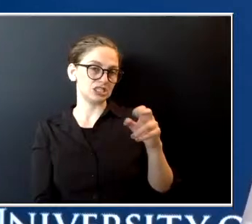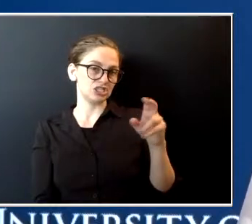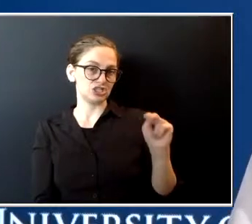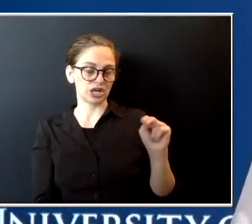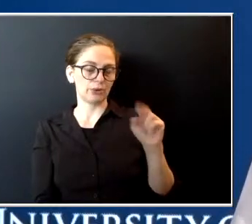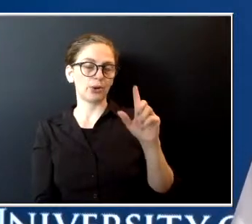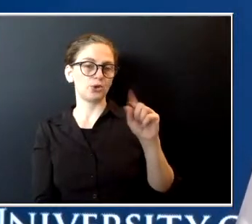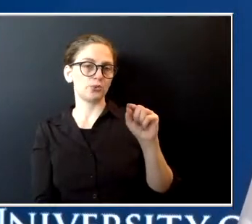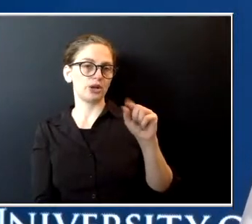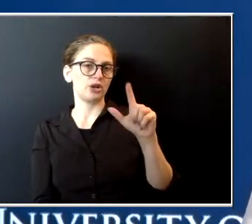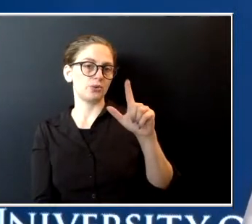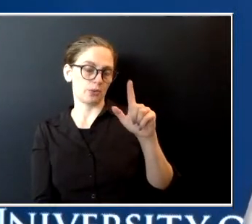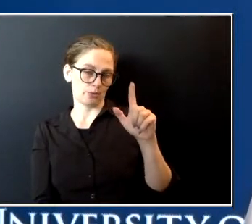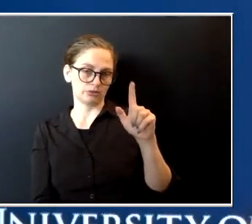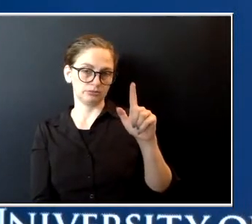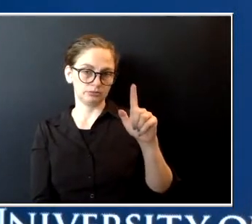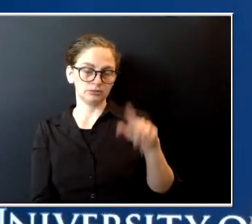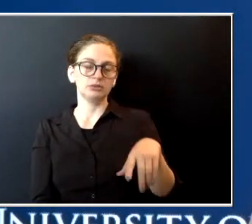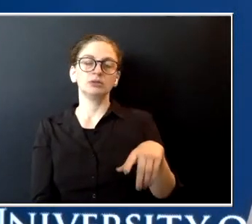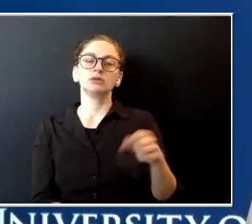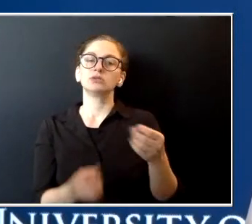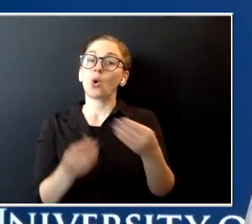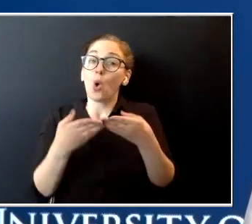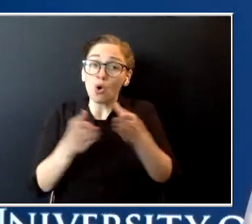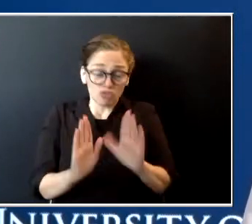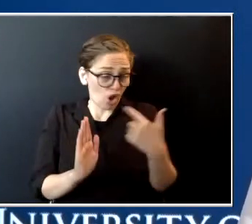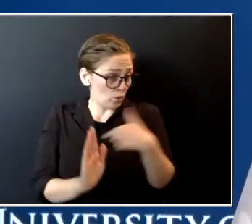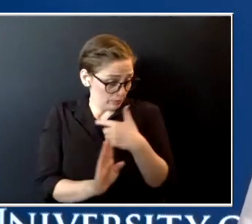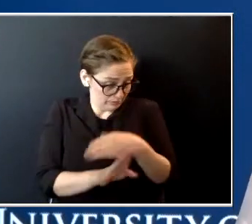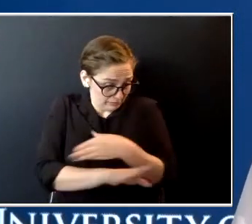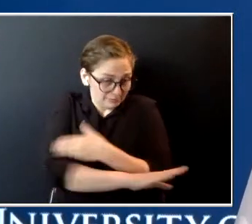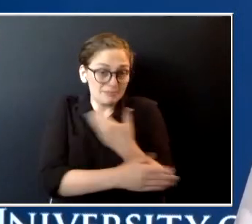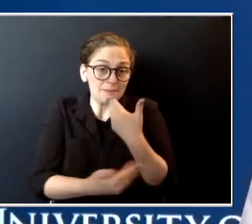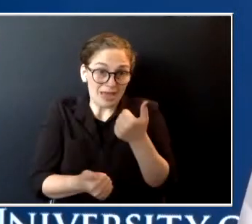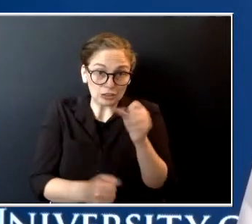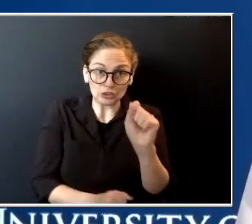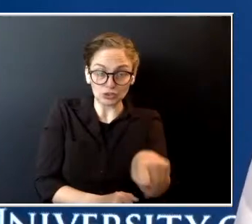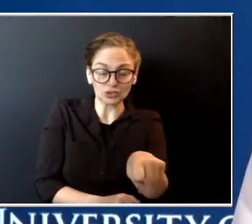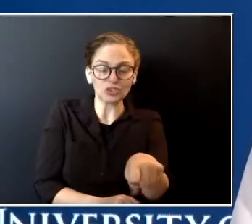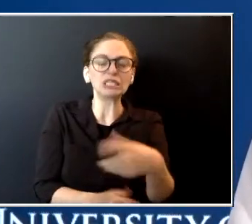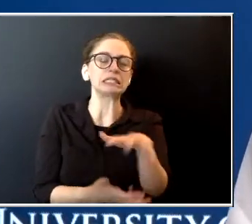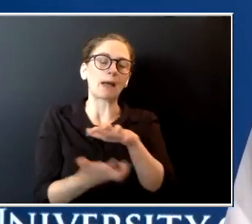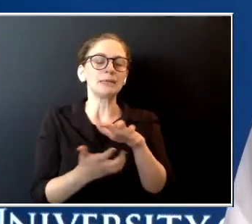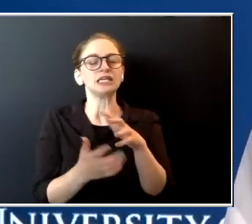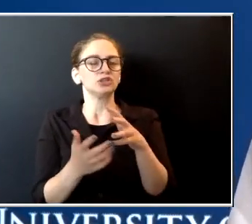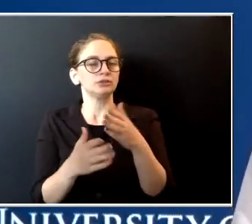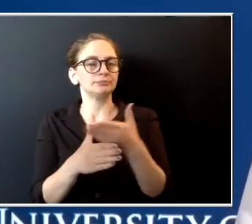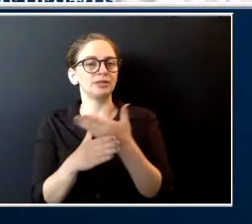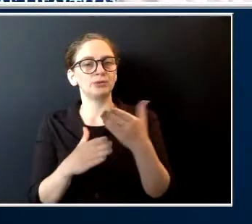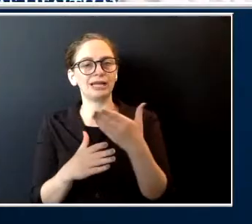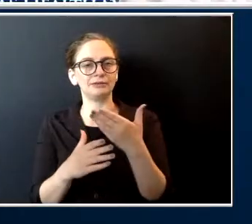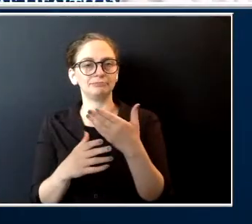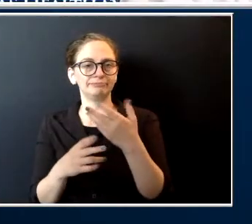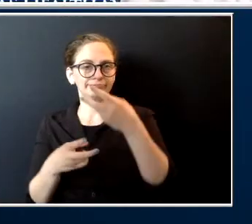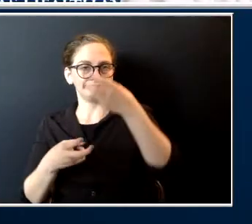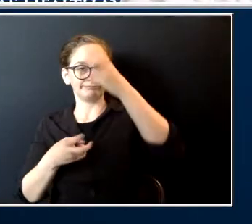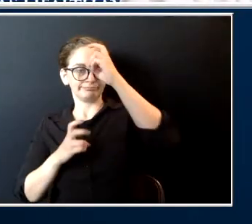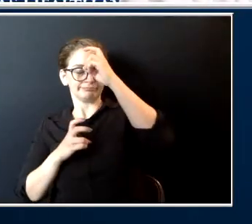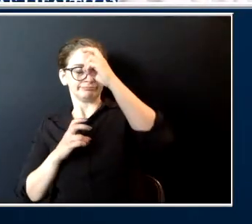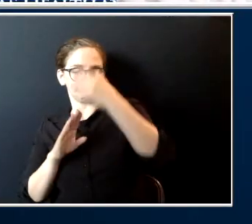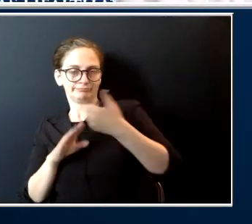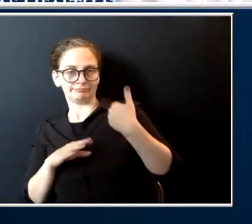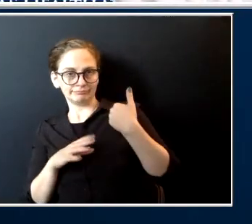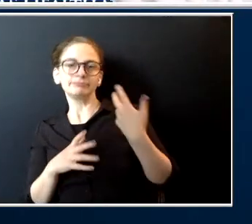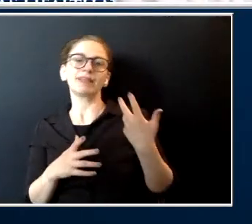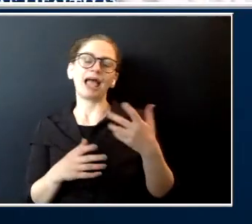said, Steve, we are doing better. I think it's a combination of that population and individual immunity owing to that. Yeah, our death number there was like a